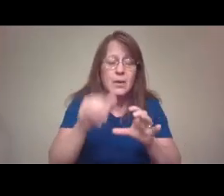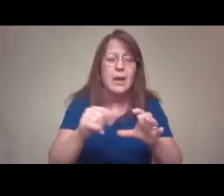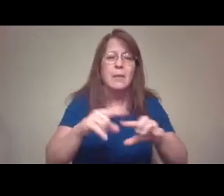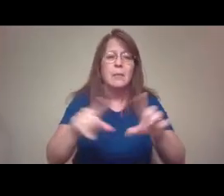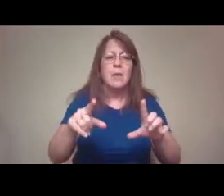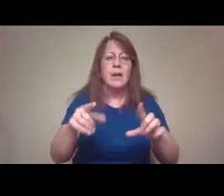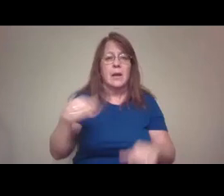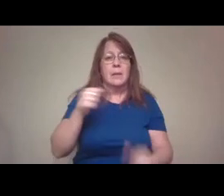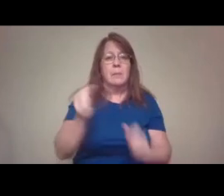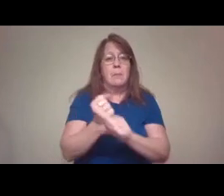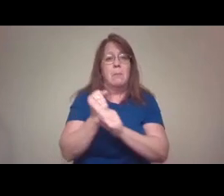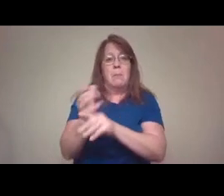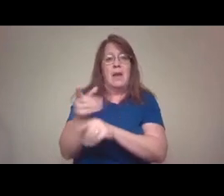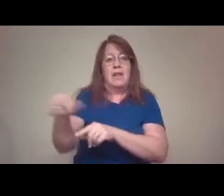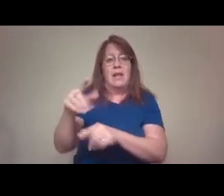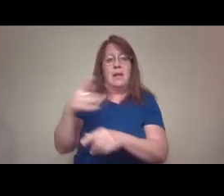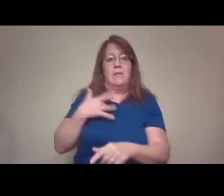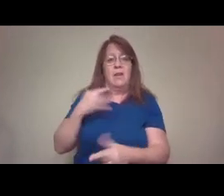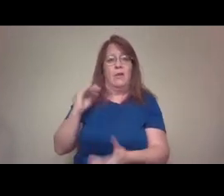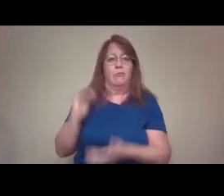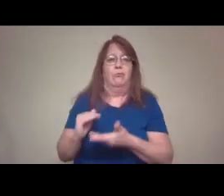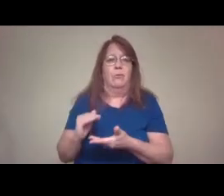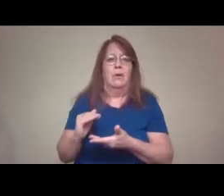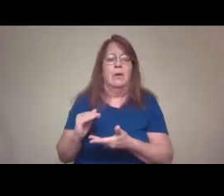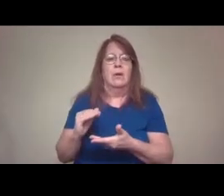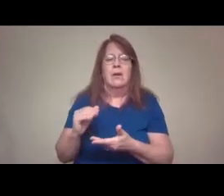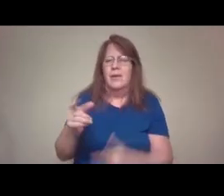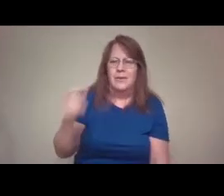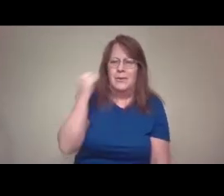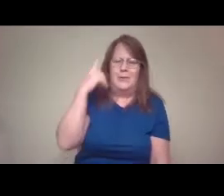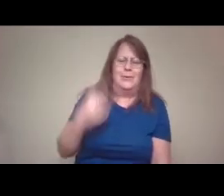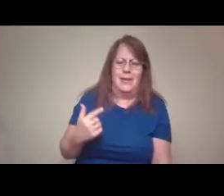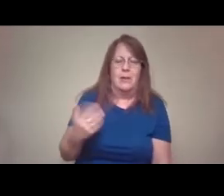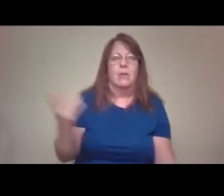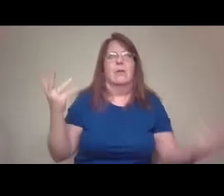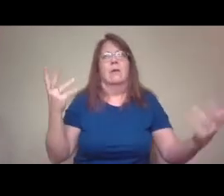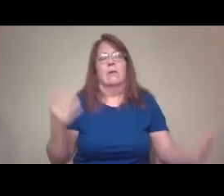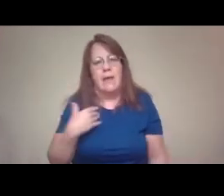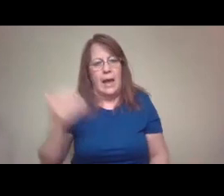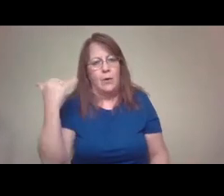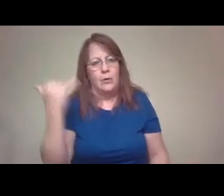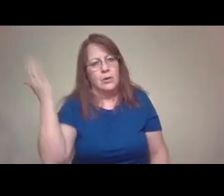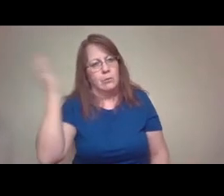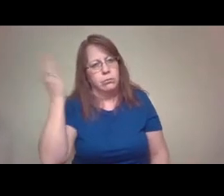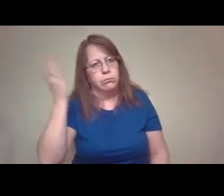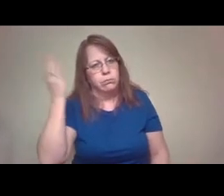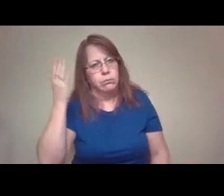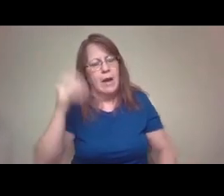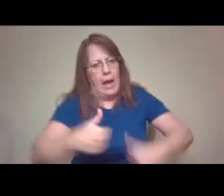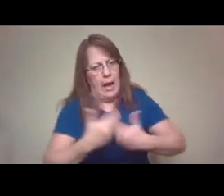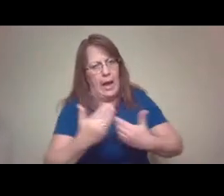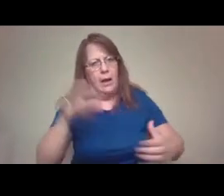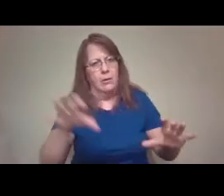minimizing. It makes the person feel like, oh, you really don't understand where I'm coming from, or, oh, here we go again, you're just going to tell me how it